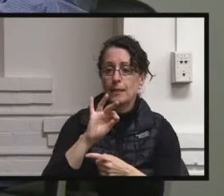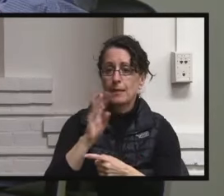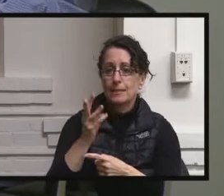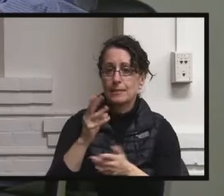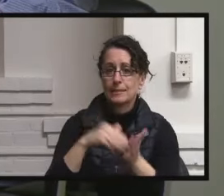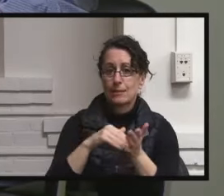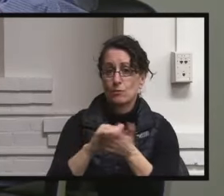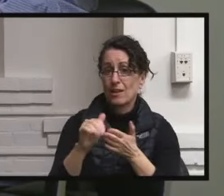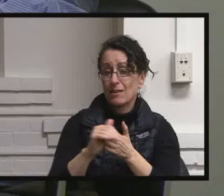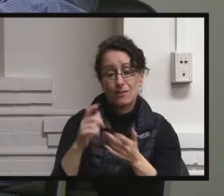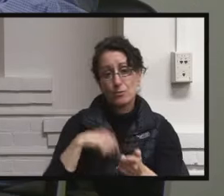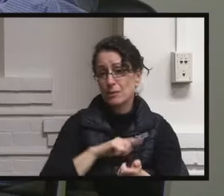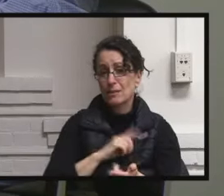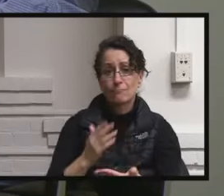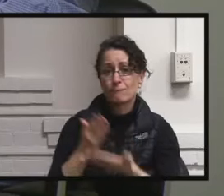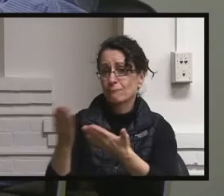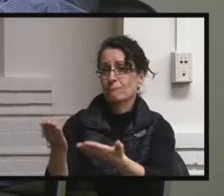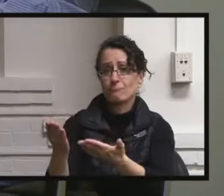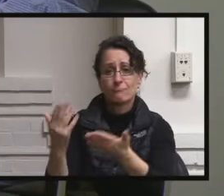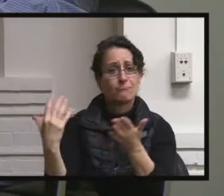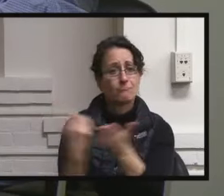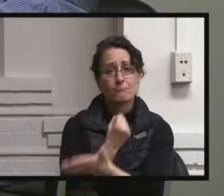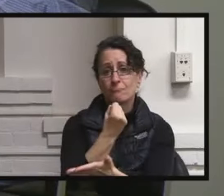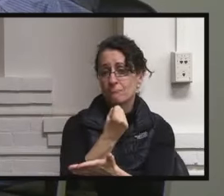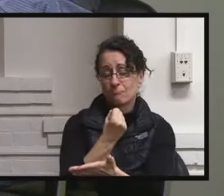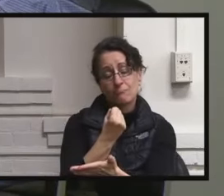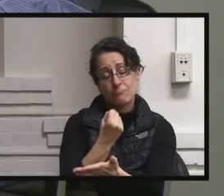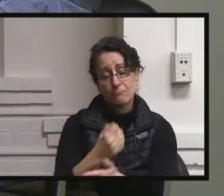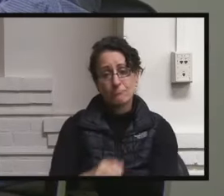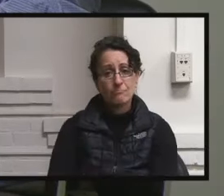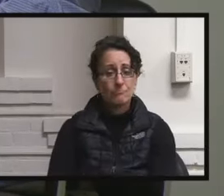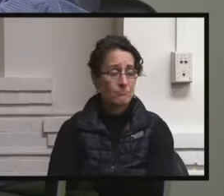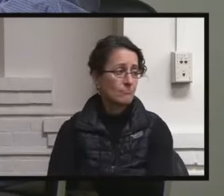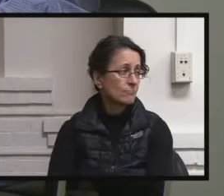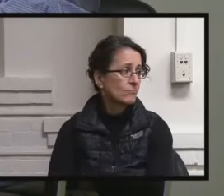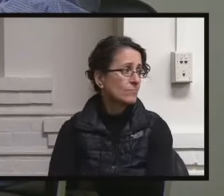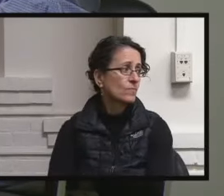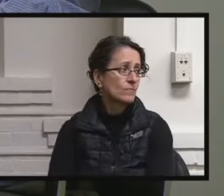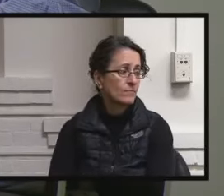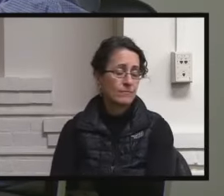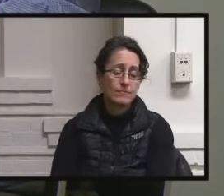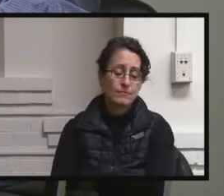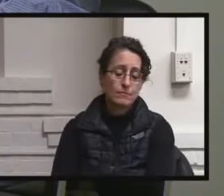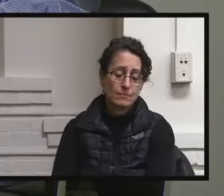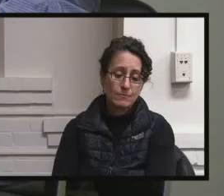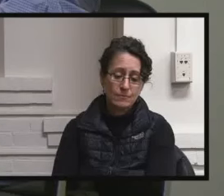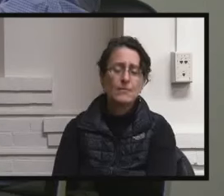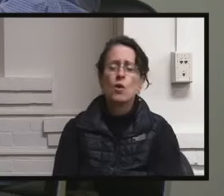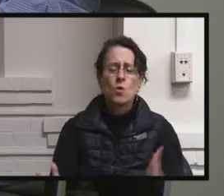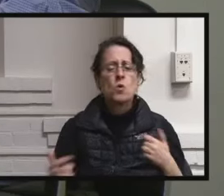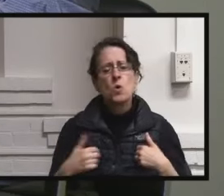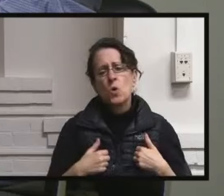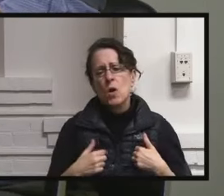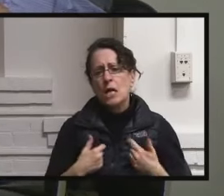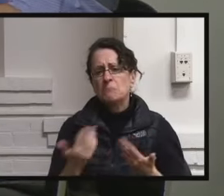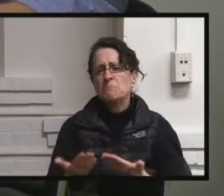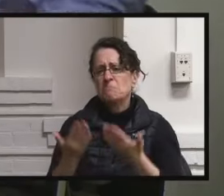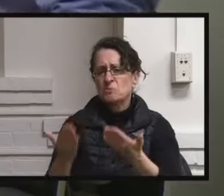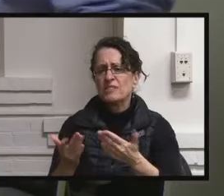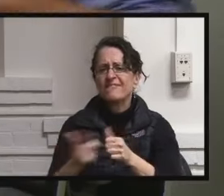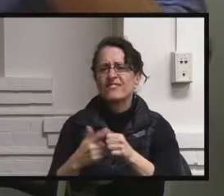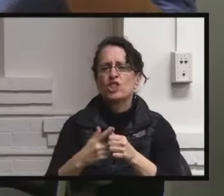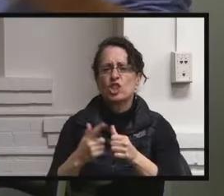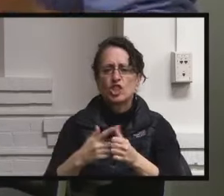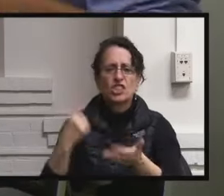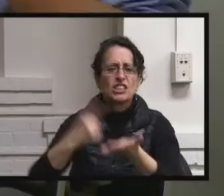we would recommend that as an opportunity that the board consider, recognizing that perhaps some public discussion around it for a little while